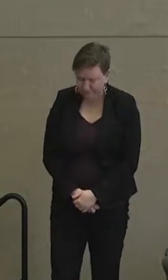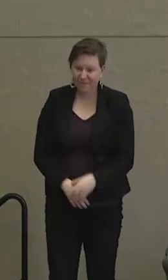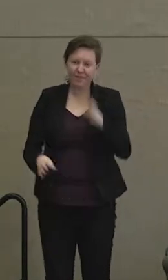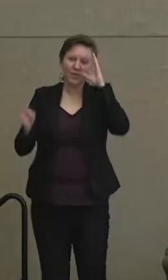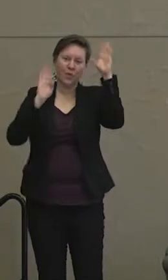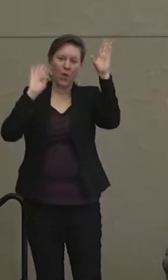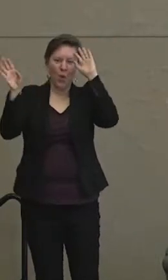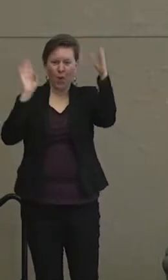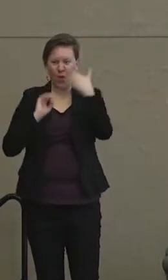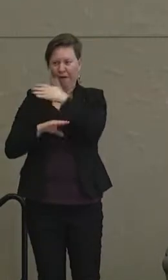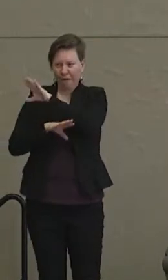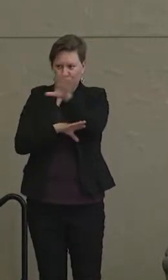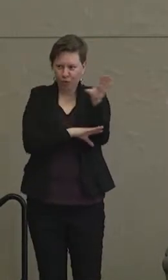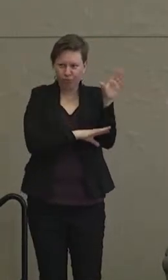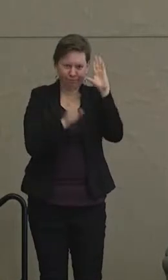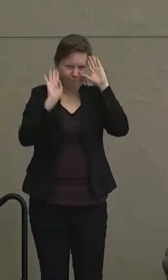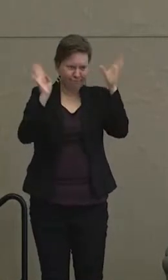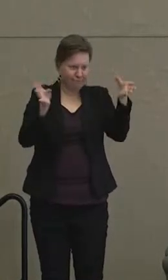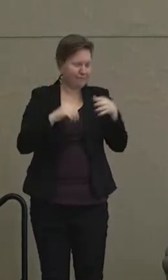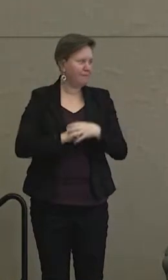Hello, good afternoon, everyone.